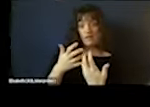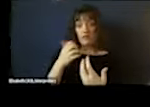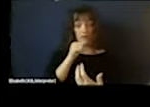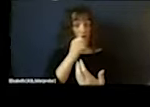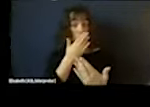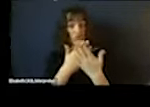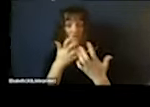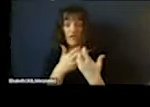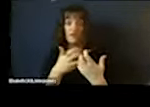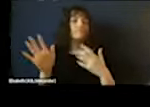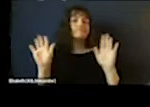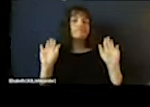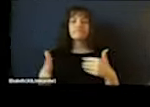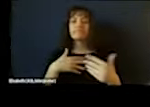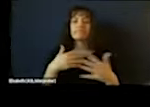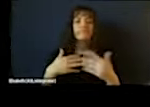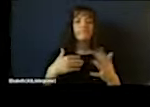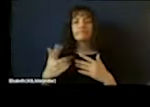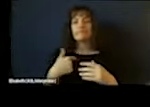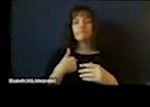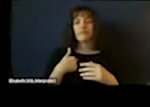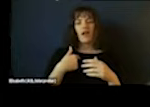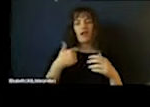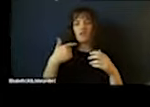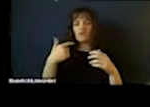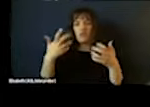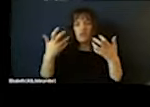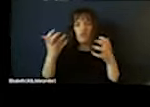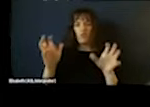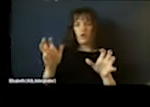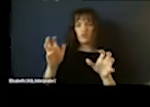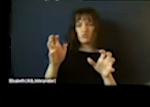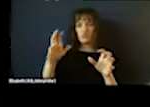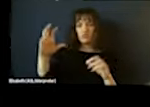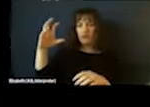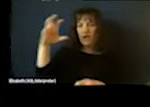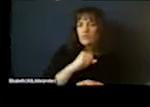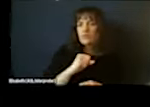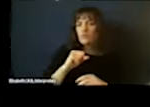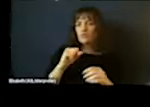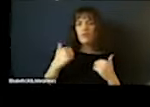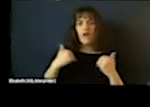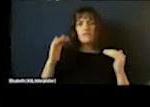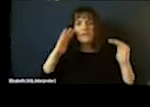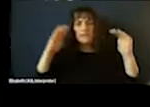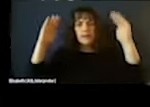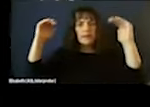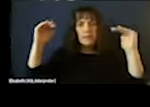make anything on purpose or squeeze myself in some awkward place, because that's